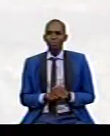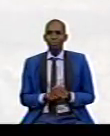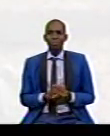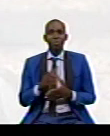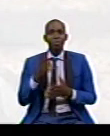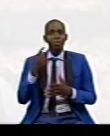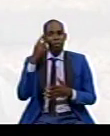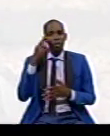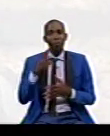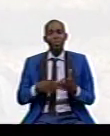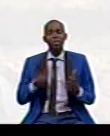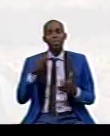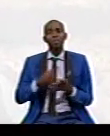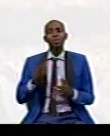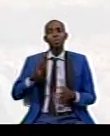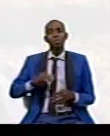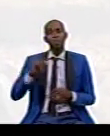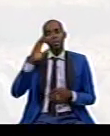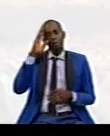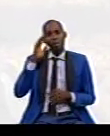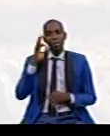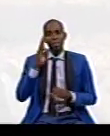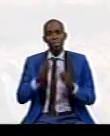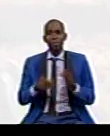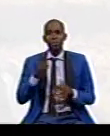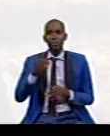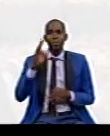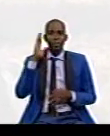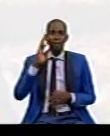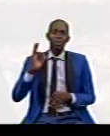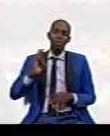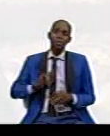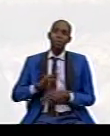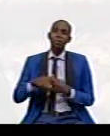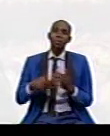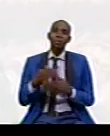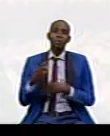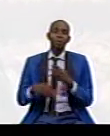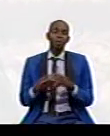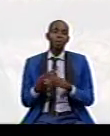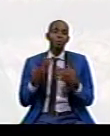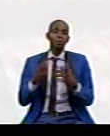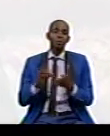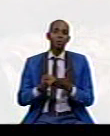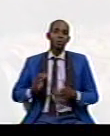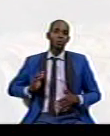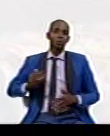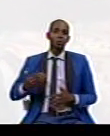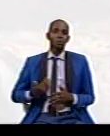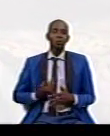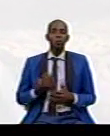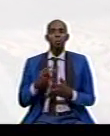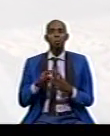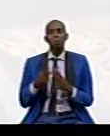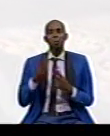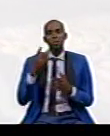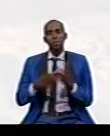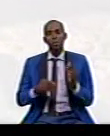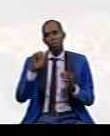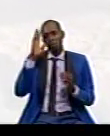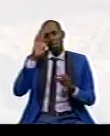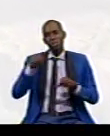you make him Lord, and when you submit to the Lordship of Christ, favor will come upon your